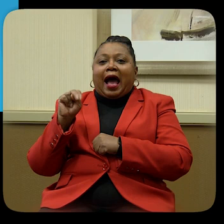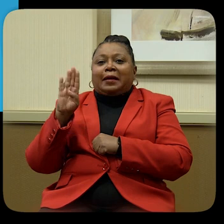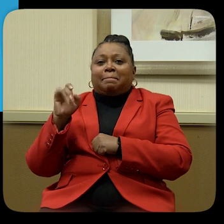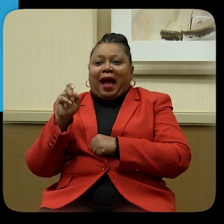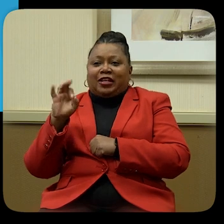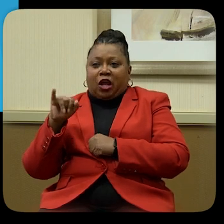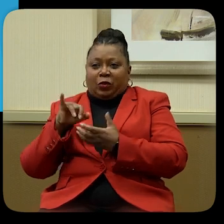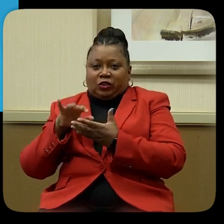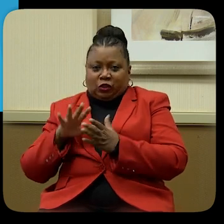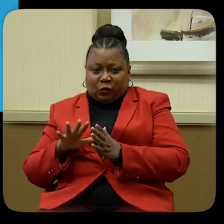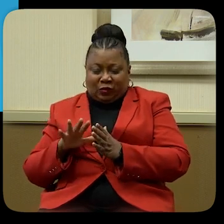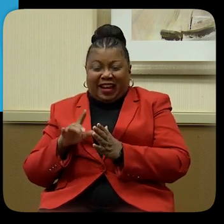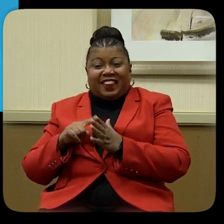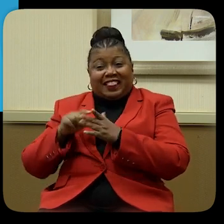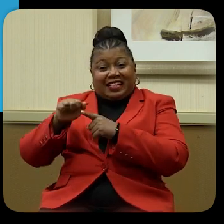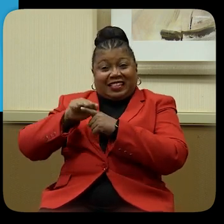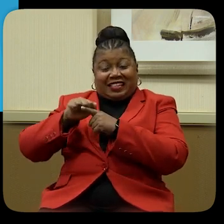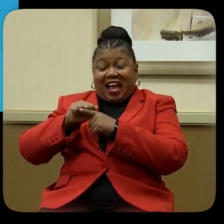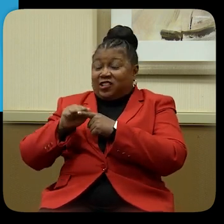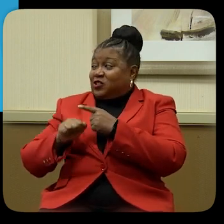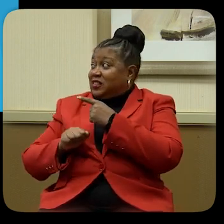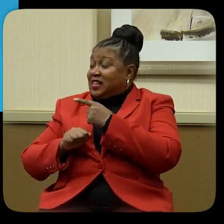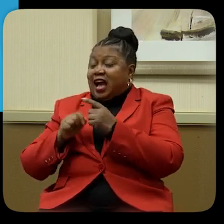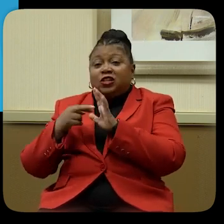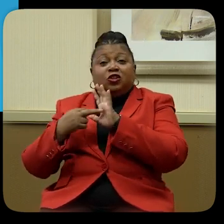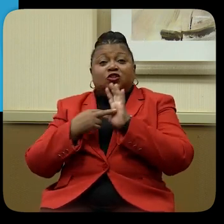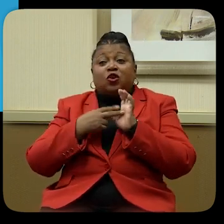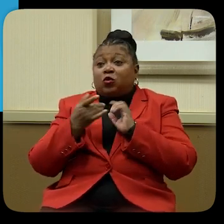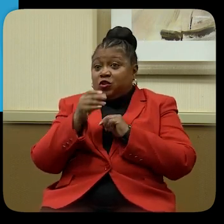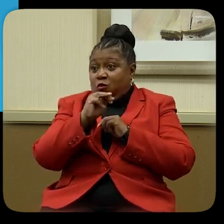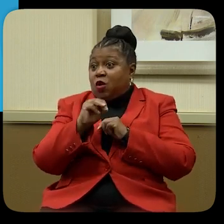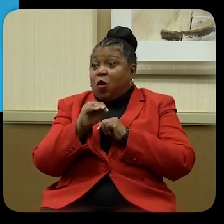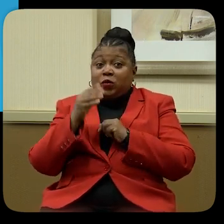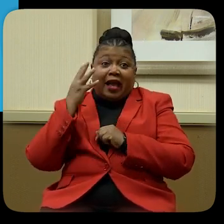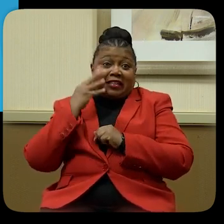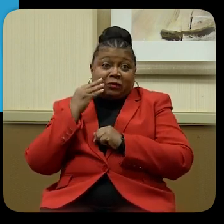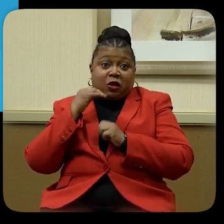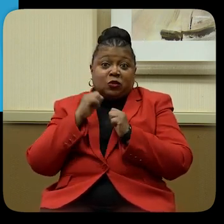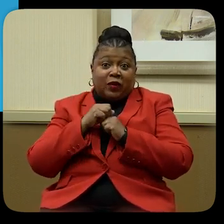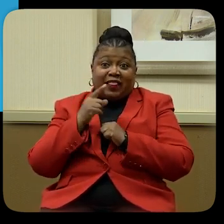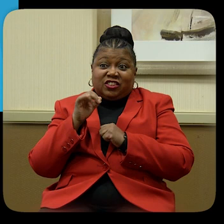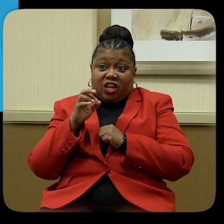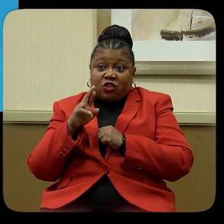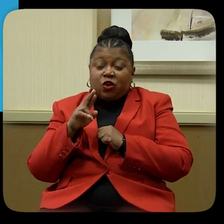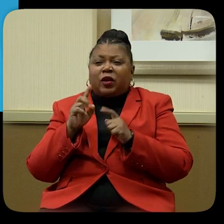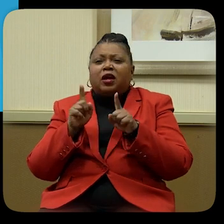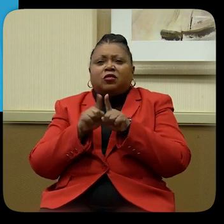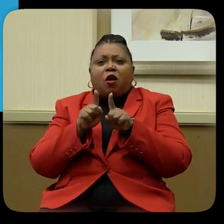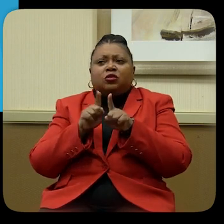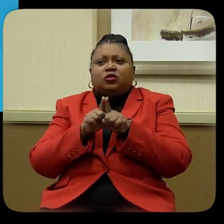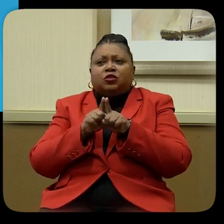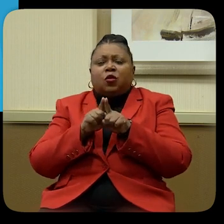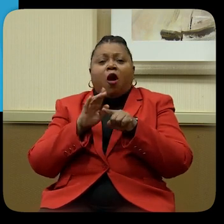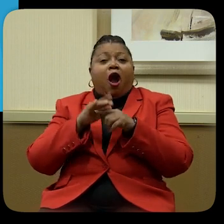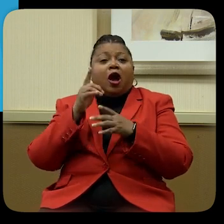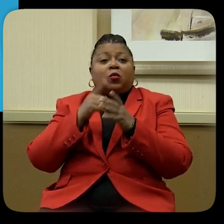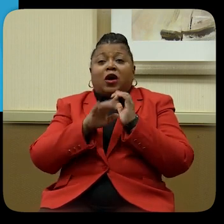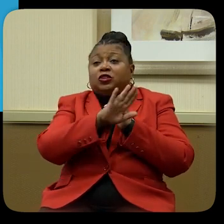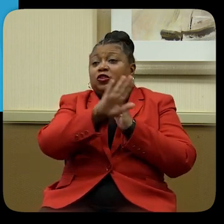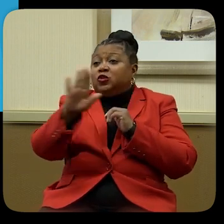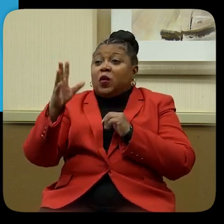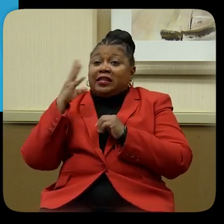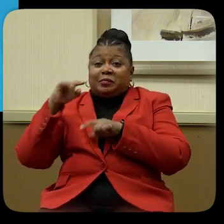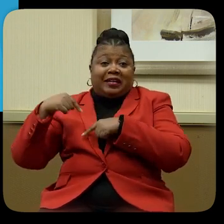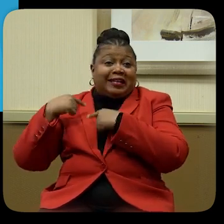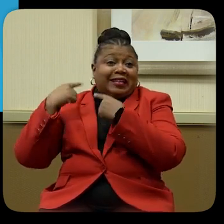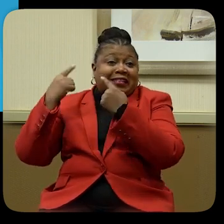so this is an exercise to reflect on your own experiences with gender and also on what your experience